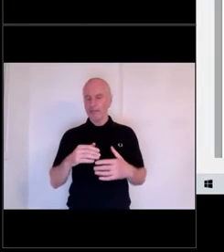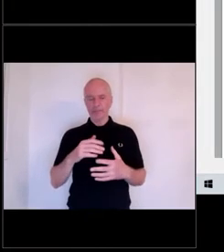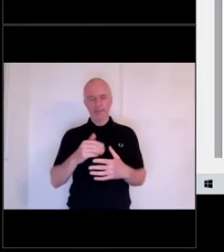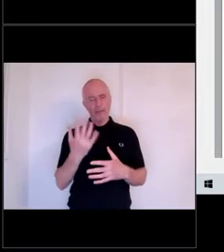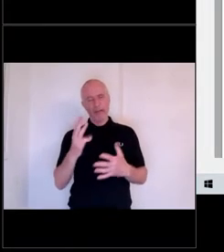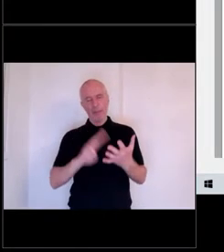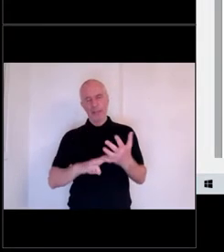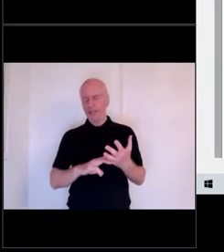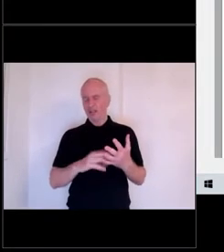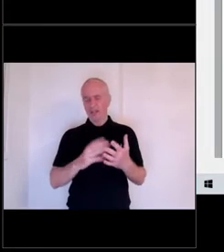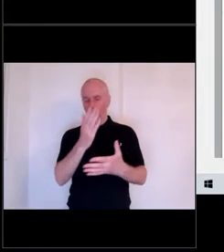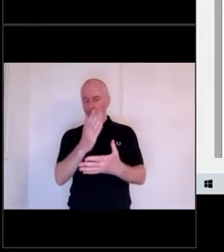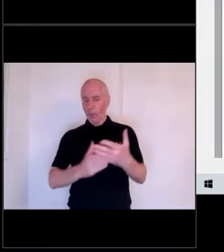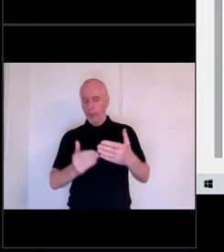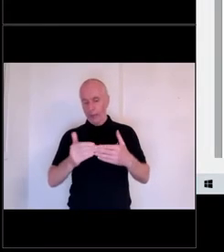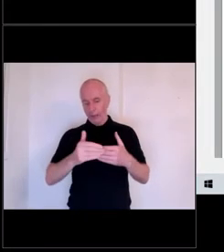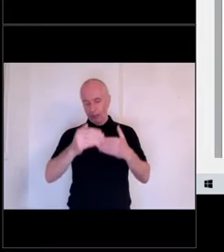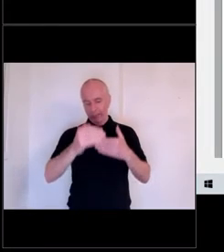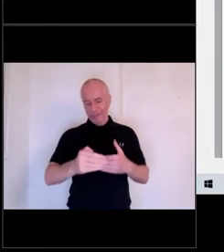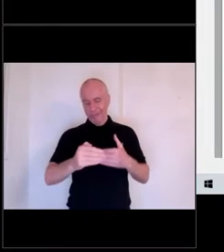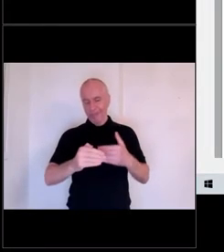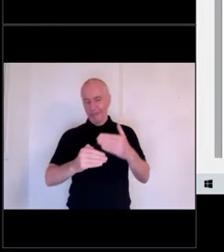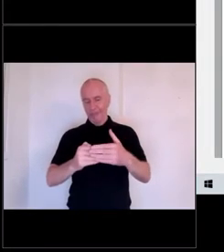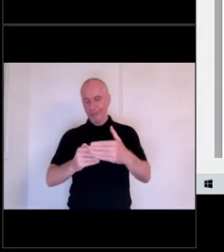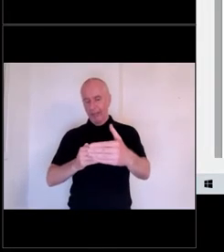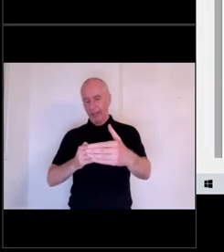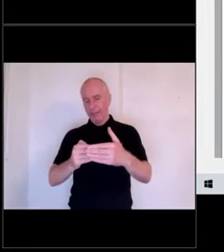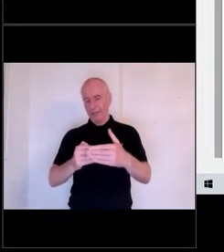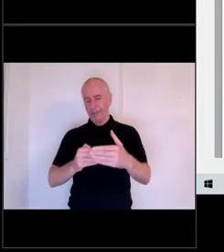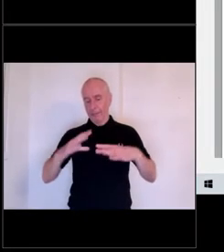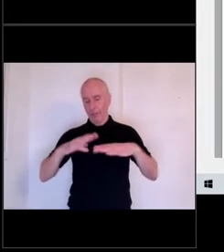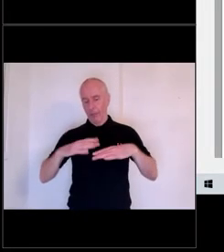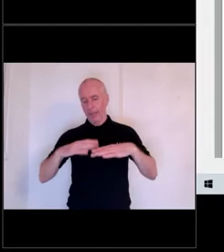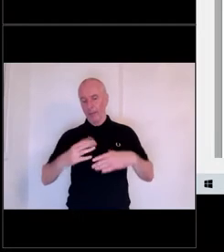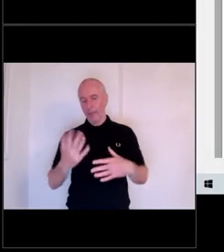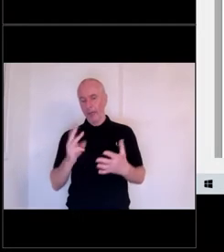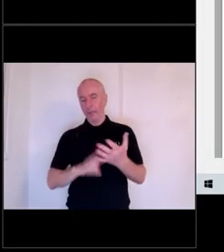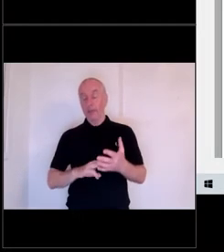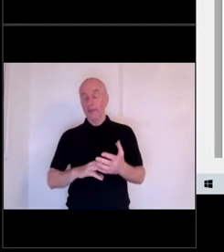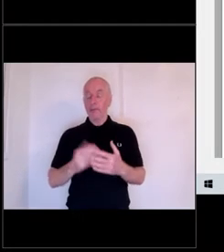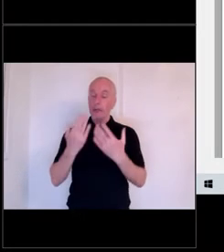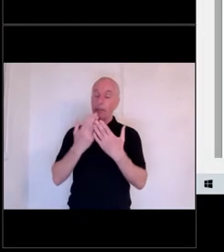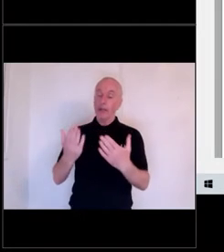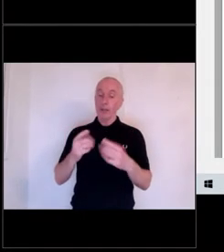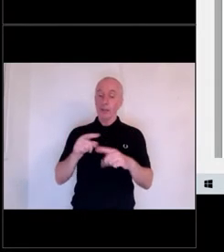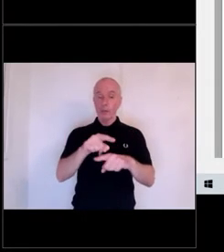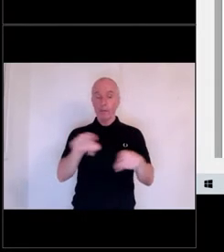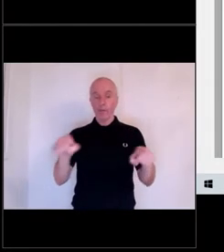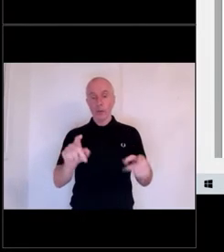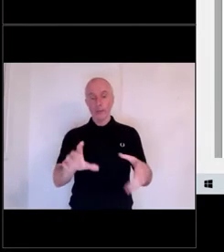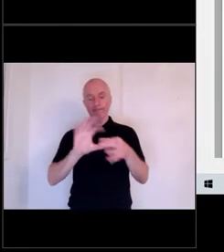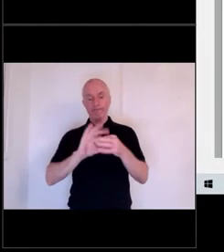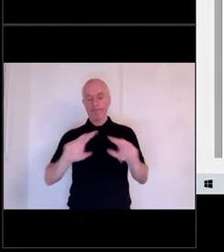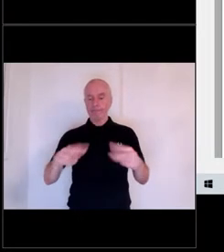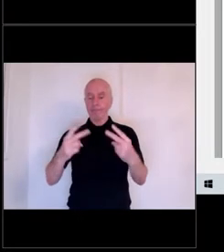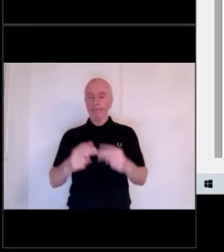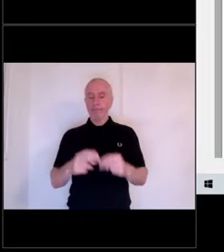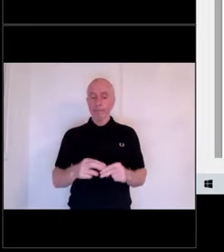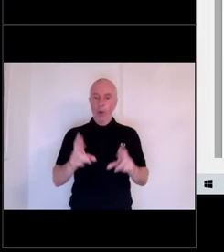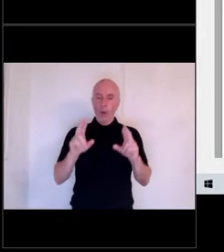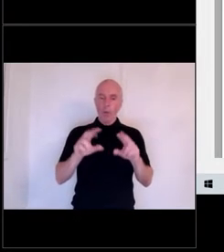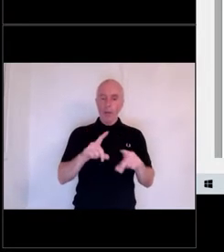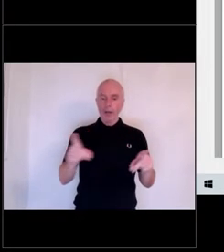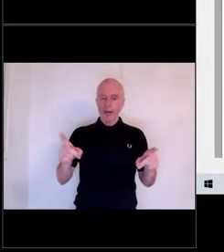It'll be pretty obvious, Alan informs you when that will be. So once again, thank you everybody for joining us, I hope your glasses or your mugs are filled